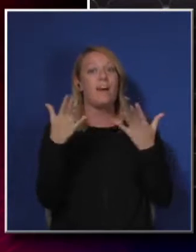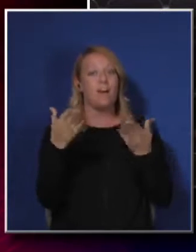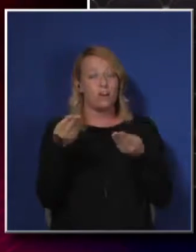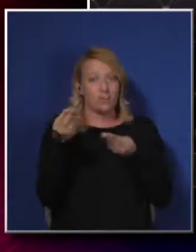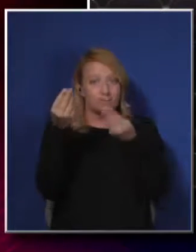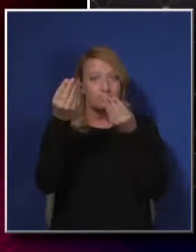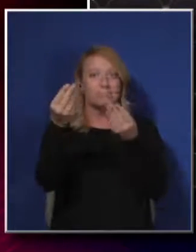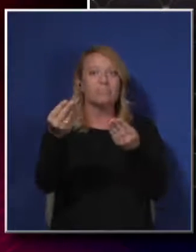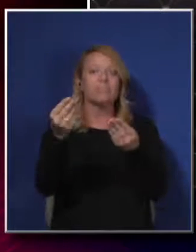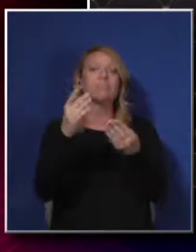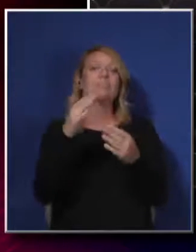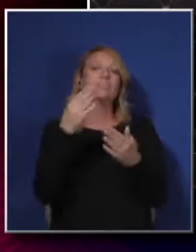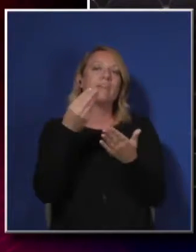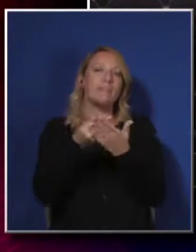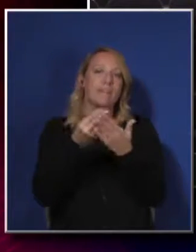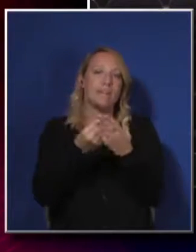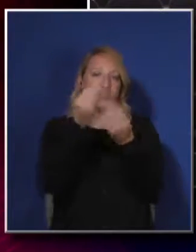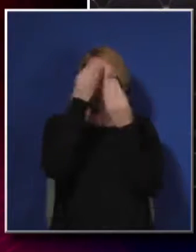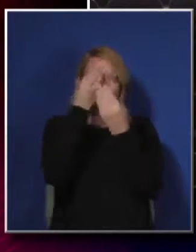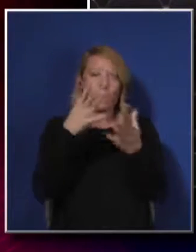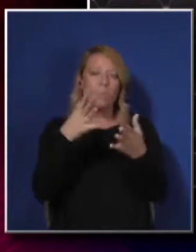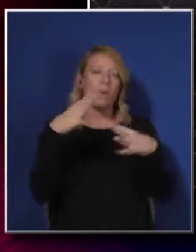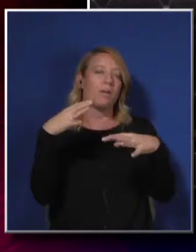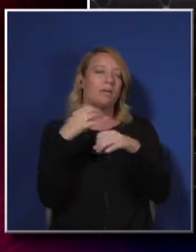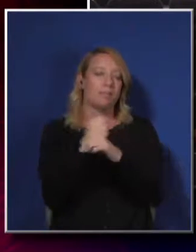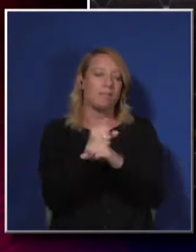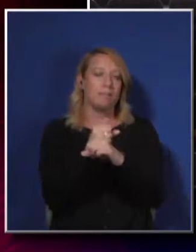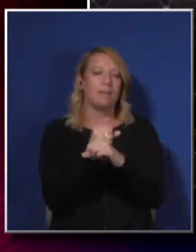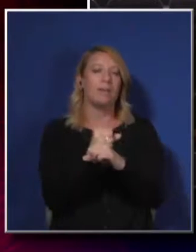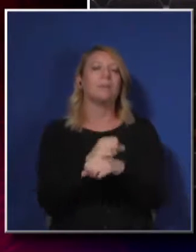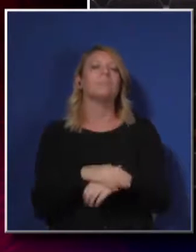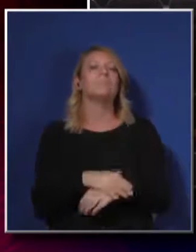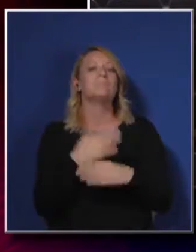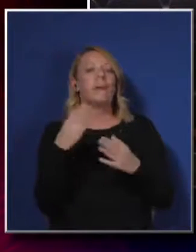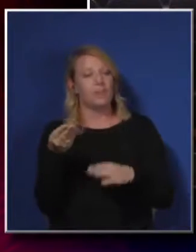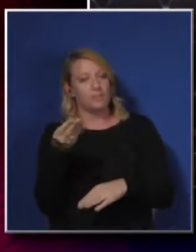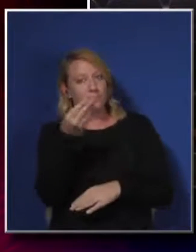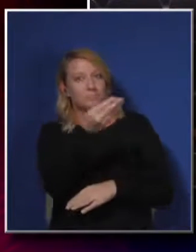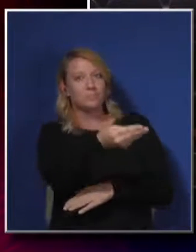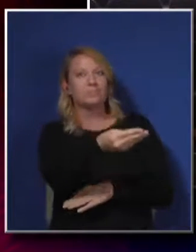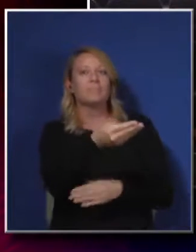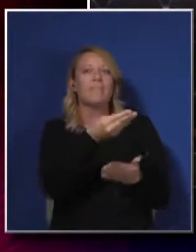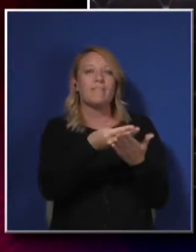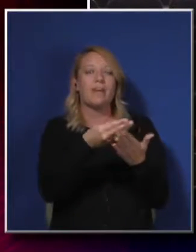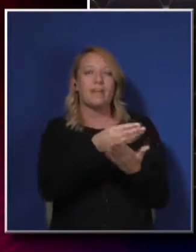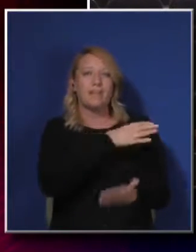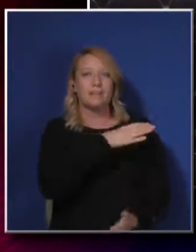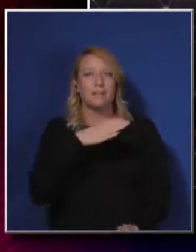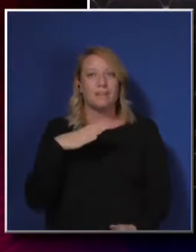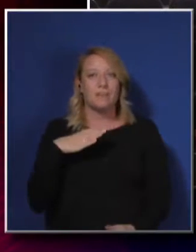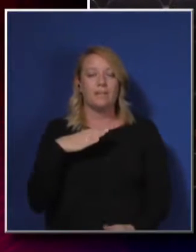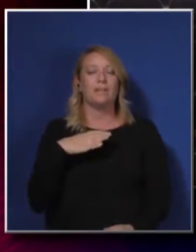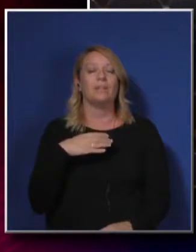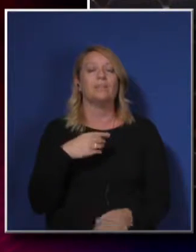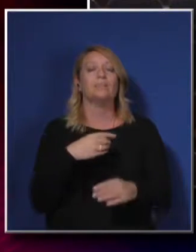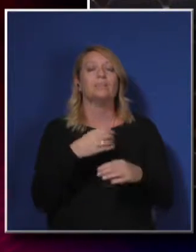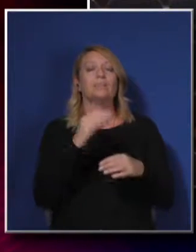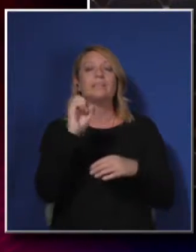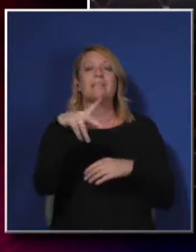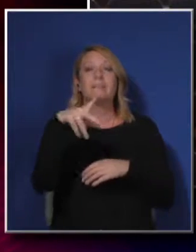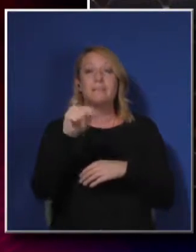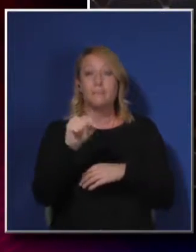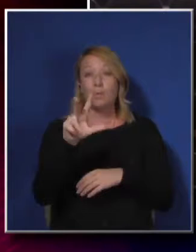version of the financial reports that were reported to the Finance Committee for the month end and quarter end September